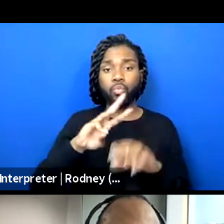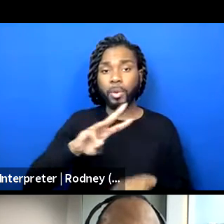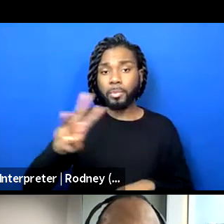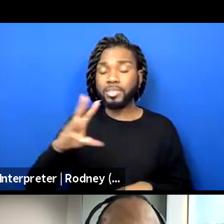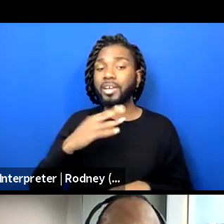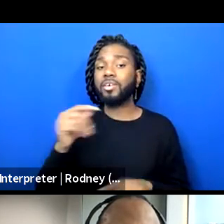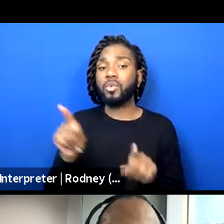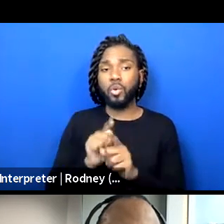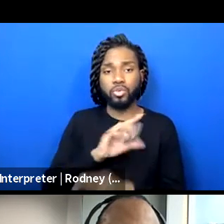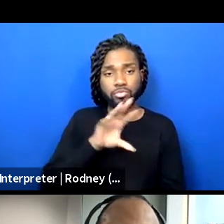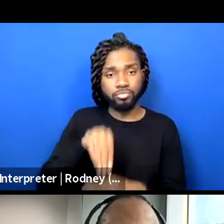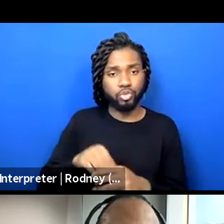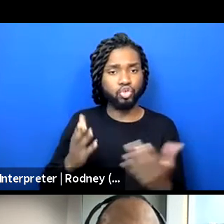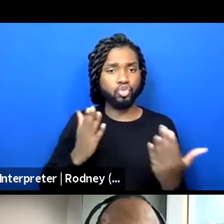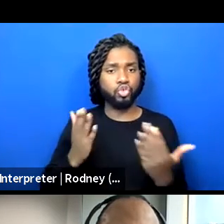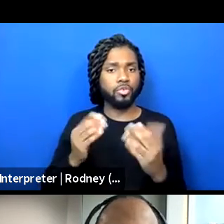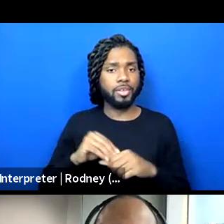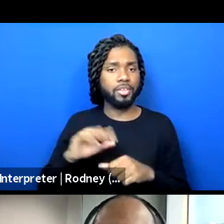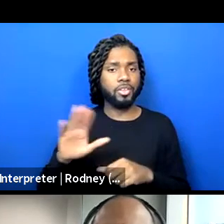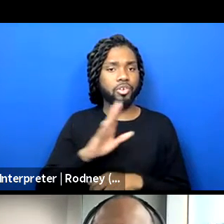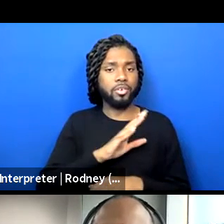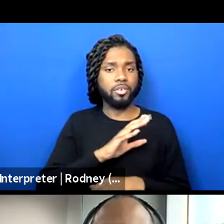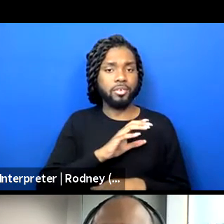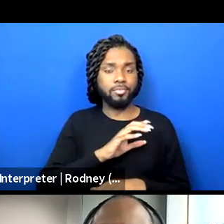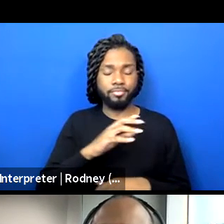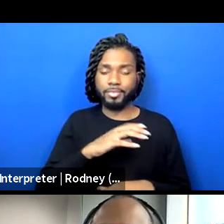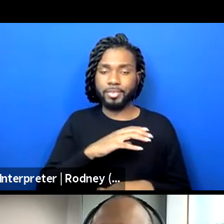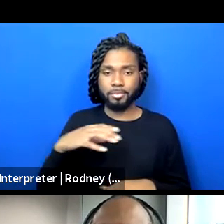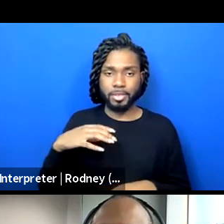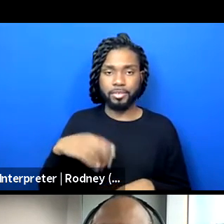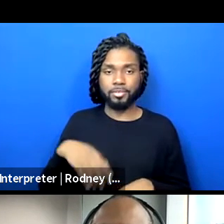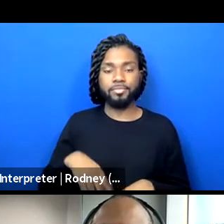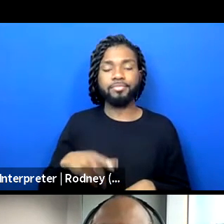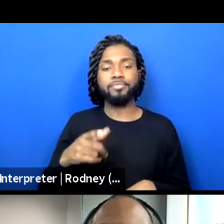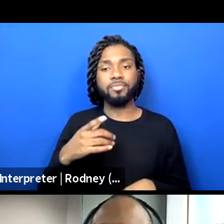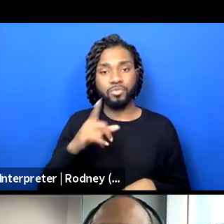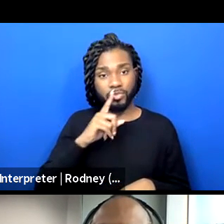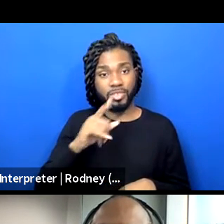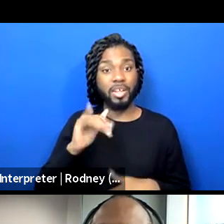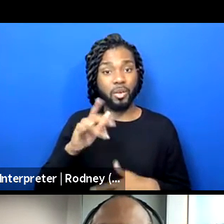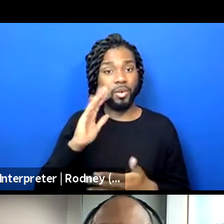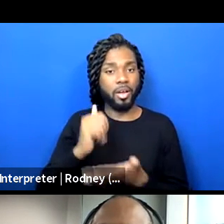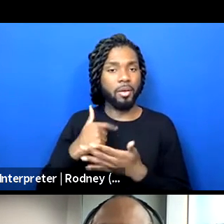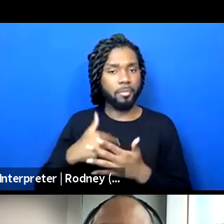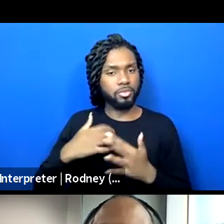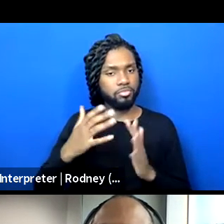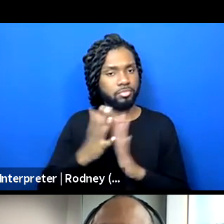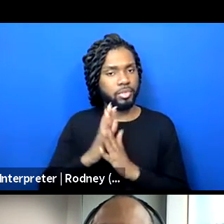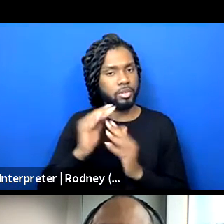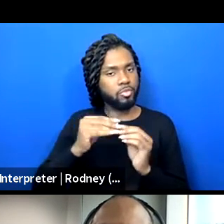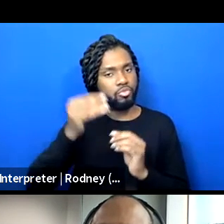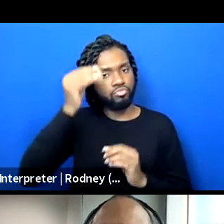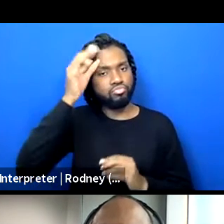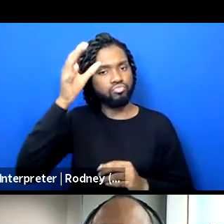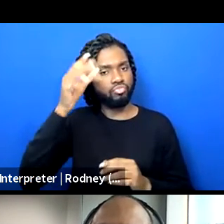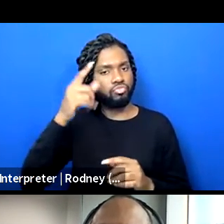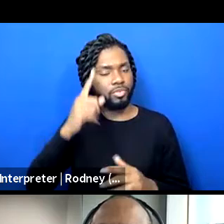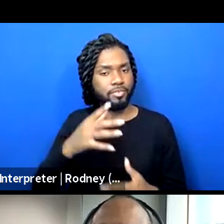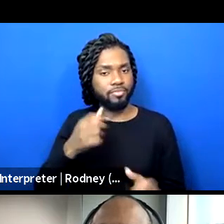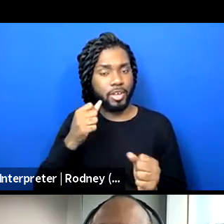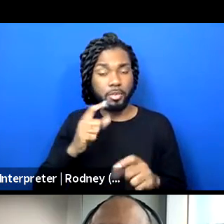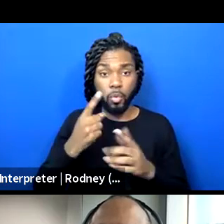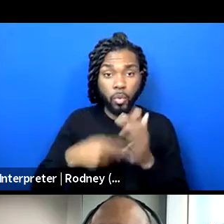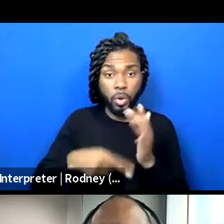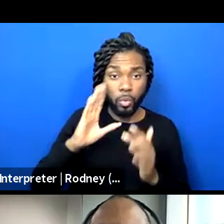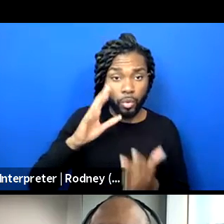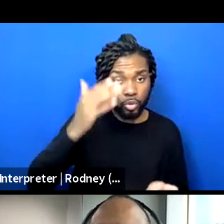on their committees. That is our work, and we can begin to educate ourselves pretty rapidly. What do we need to know? What are we going to find out?